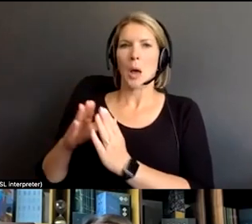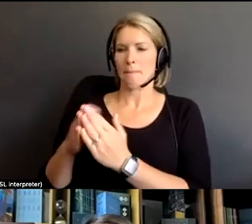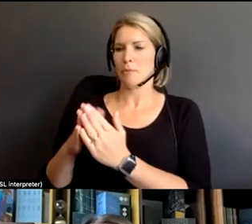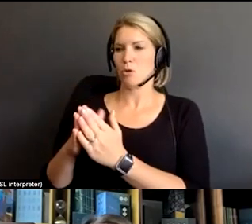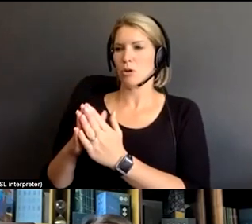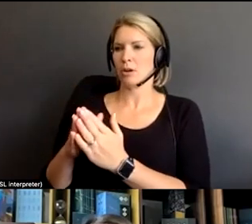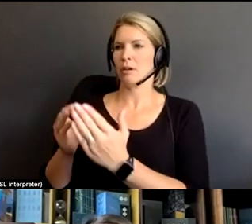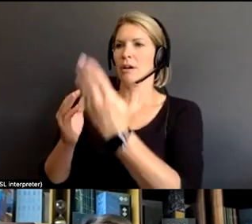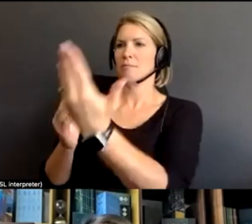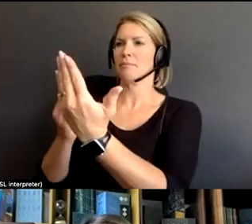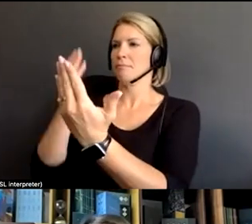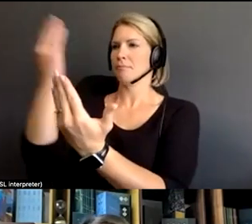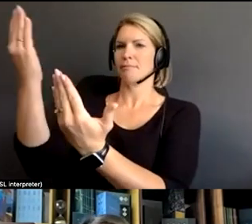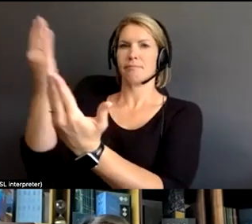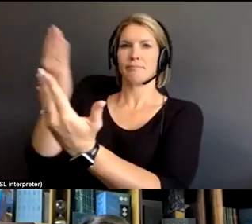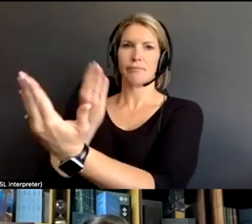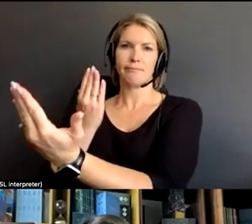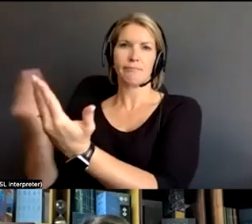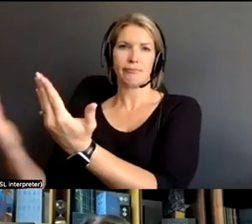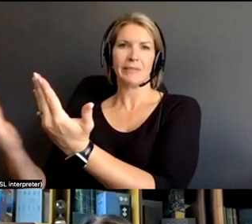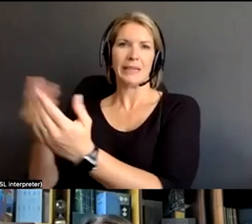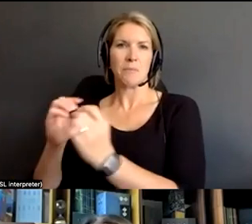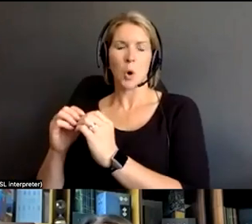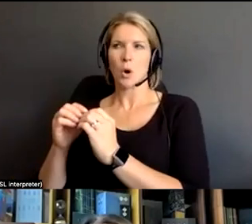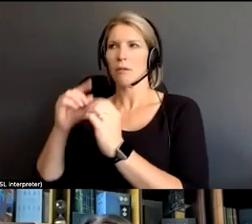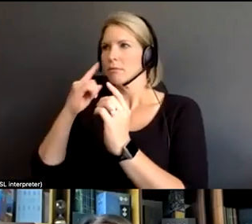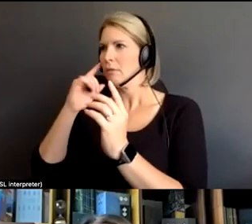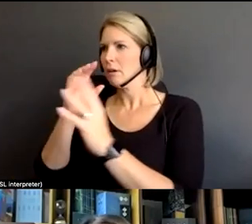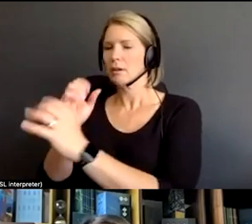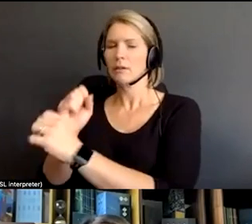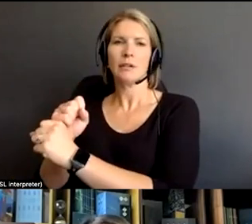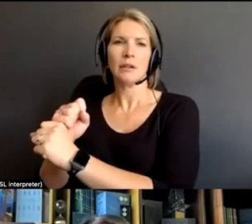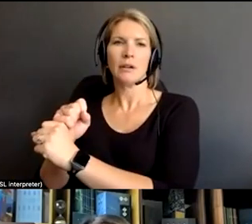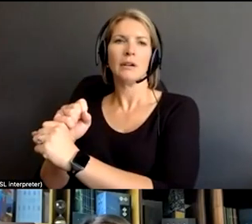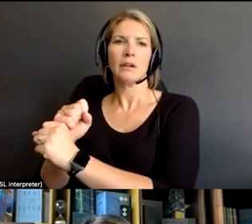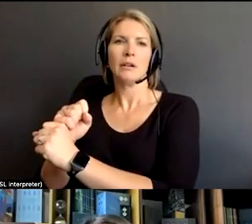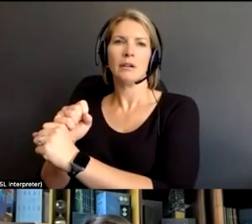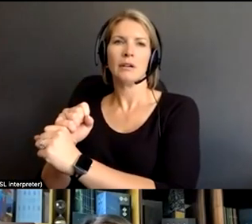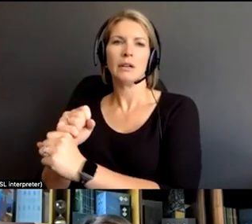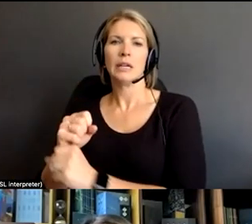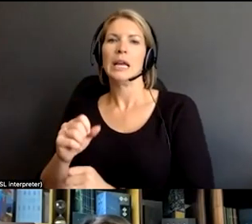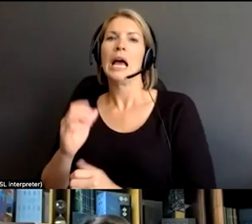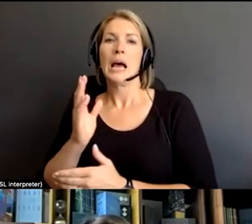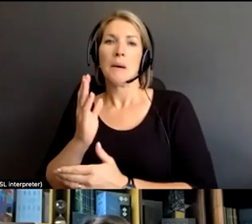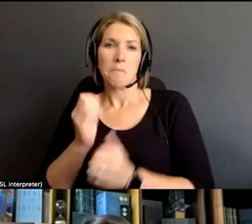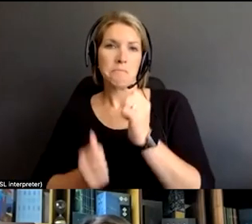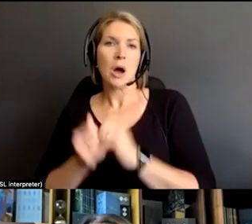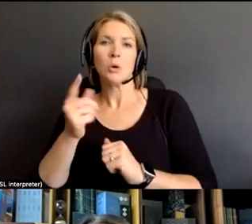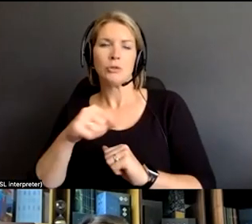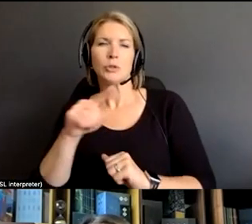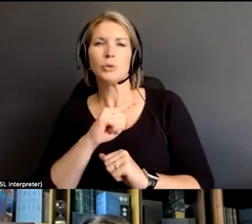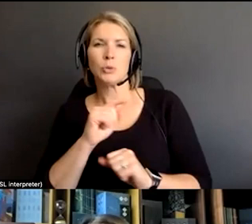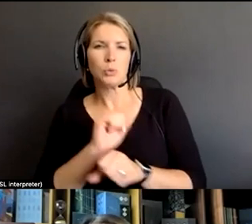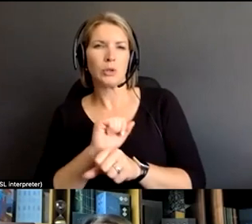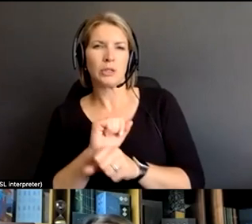jump out at you. And I don't know whether, if you work for, and you do work for smaller publishers, which generally get, orders in ones